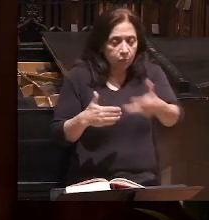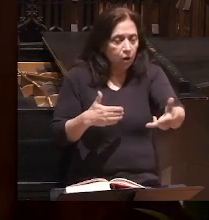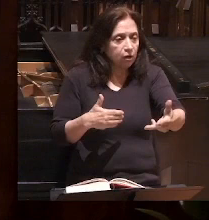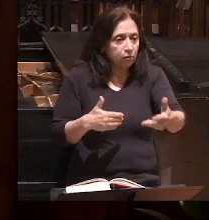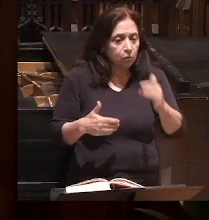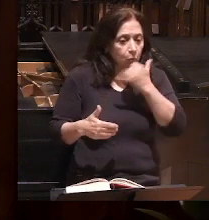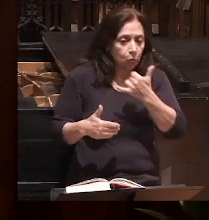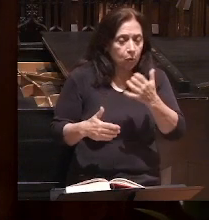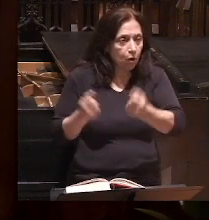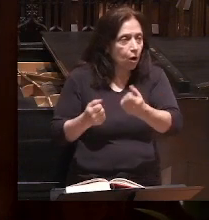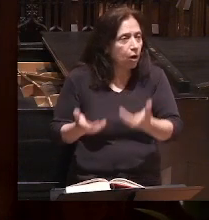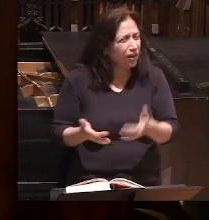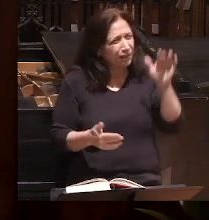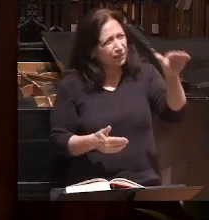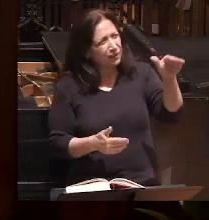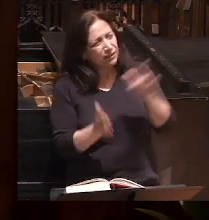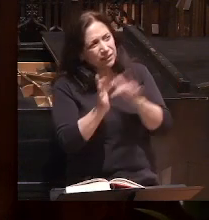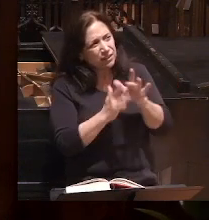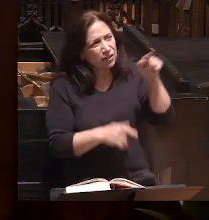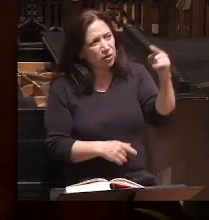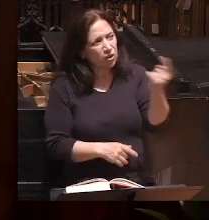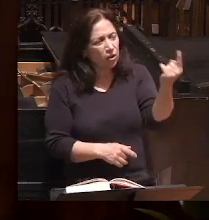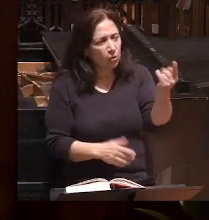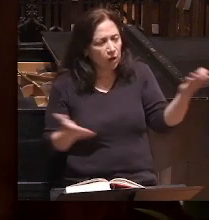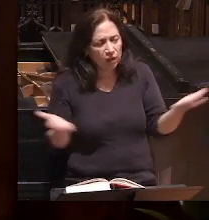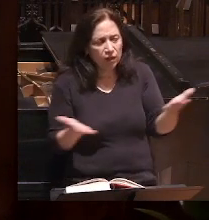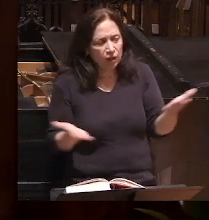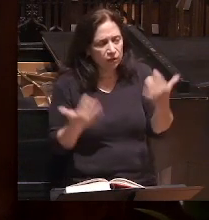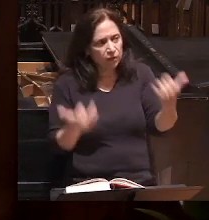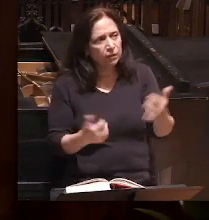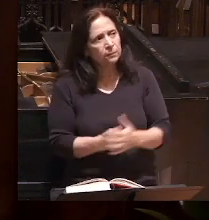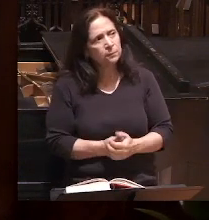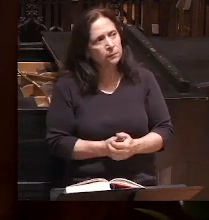garage. Jesus, are you the only one here today